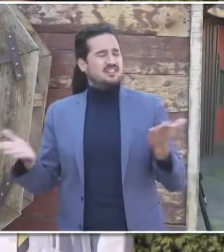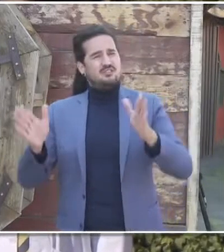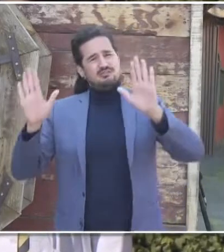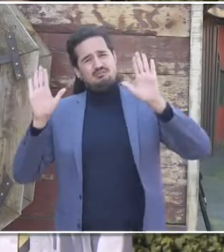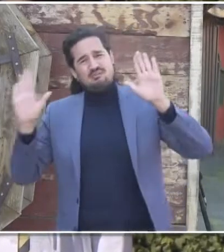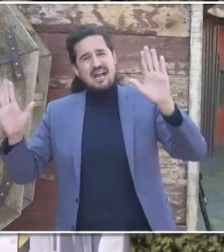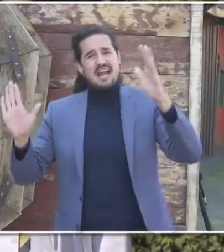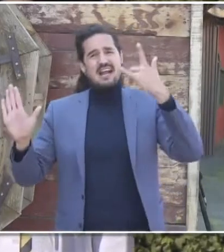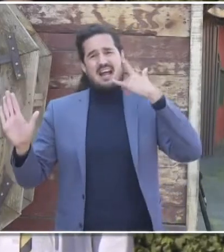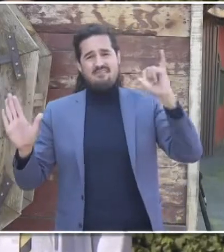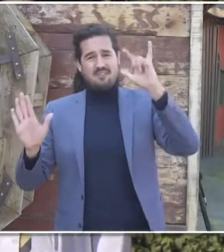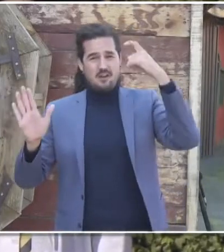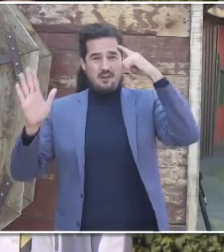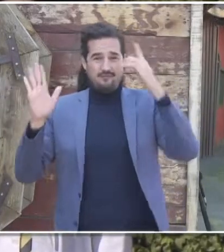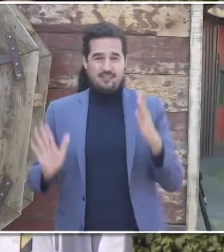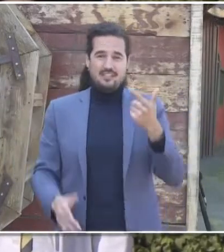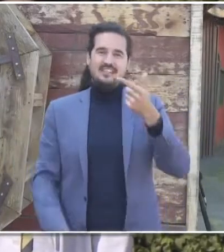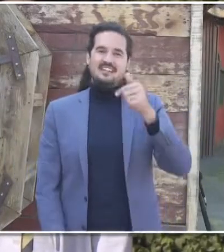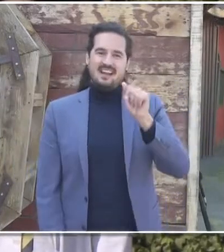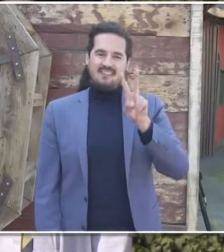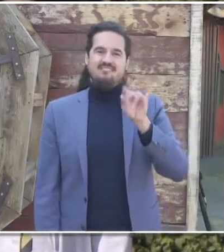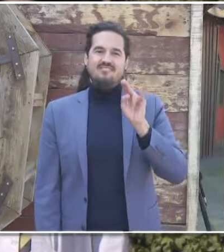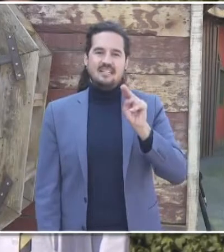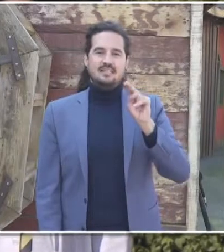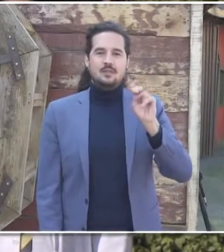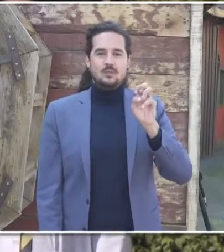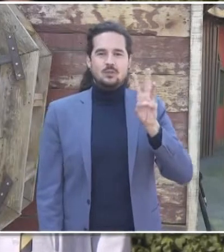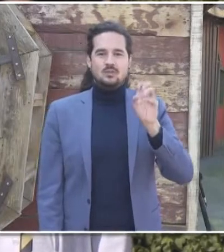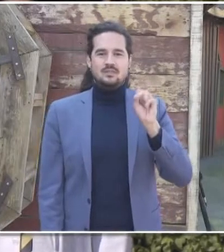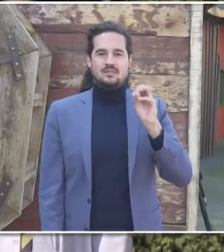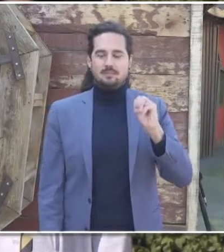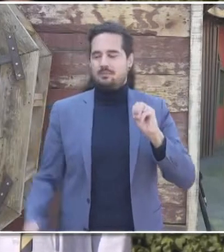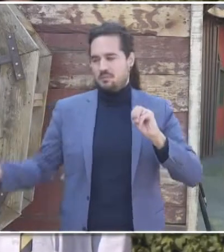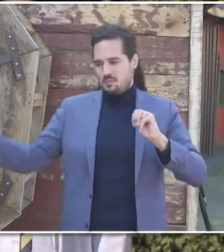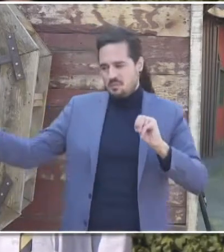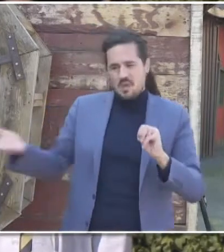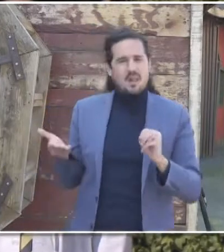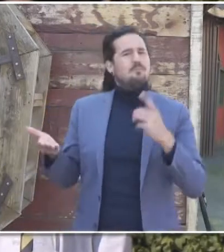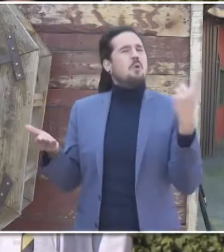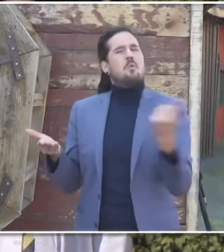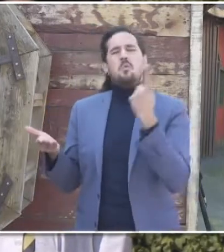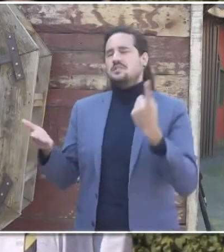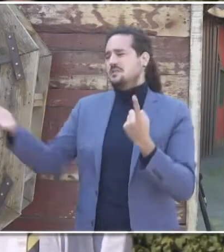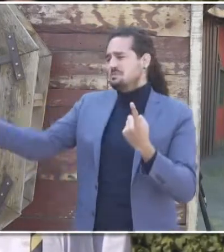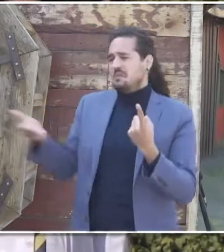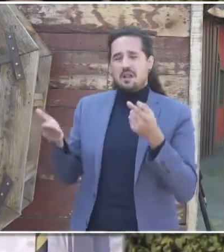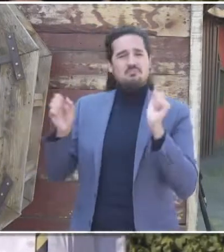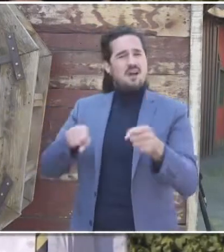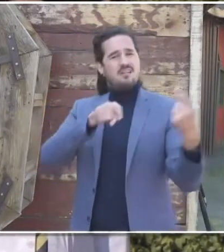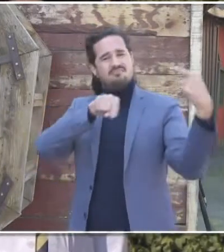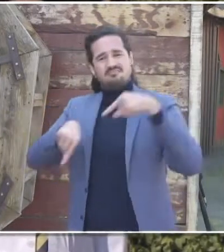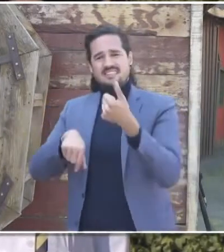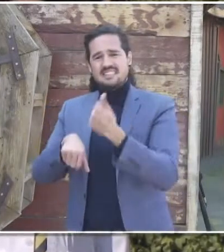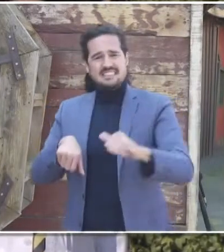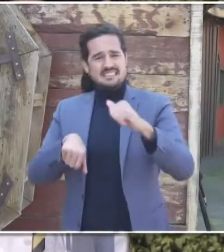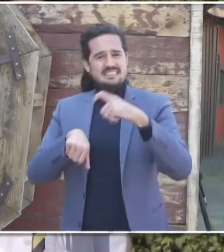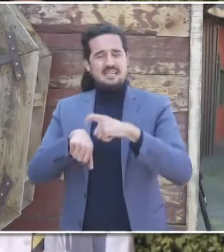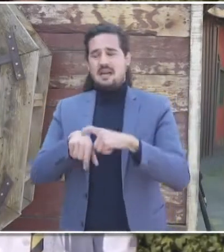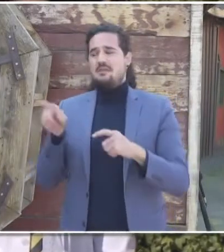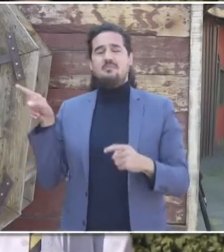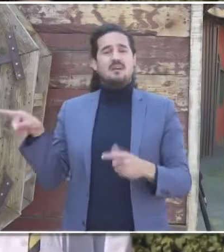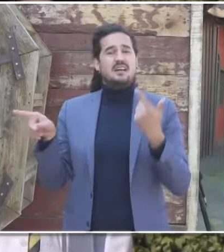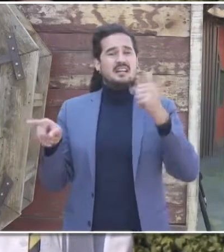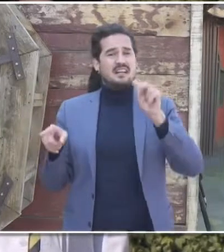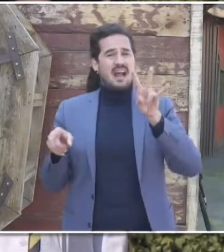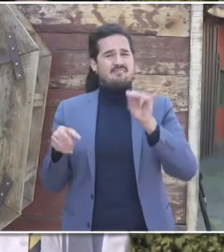the focus and attention you are giving to this most difficult crisis that we are facing in California. I think it's important,